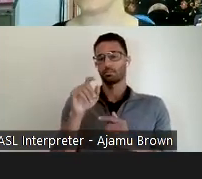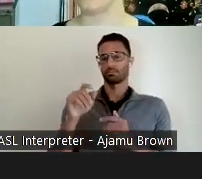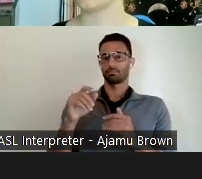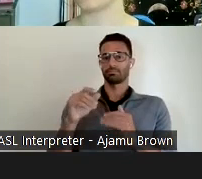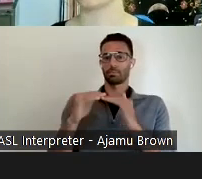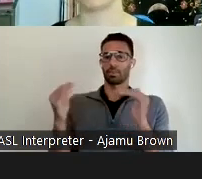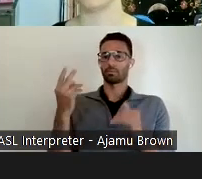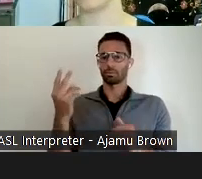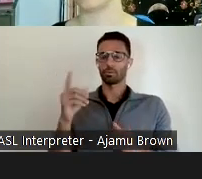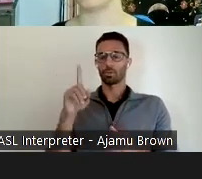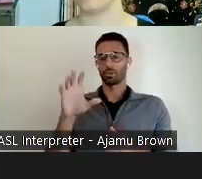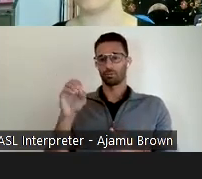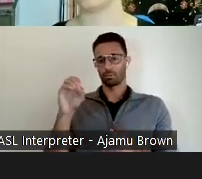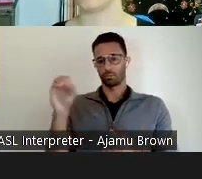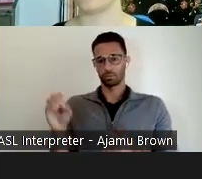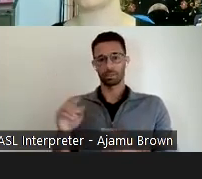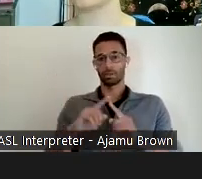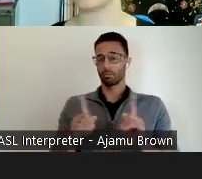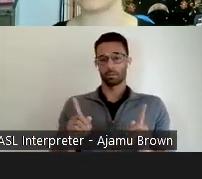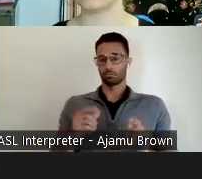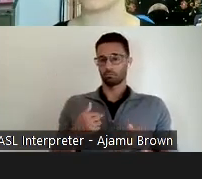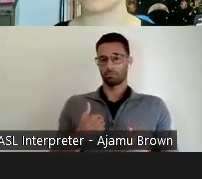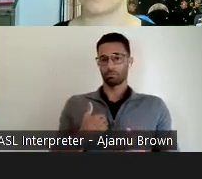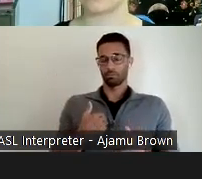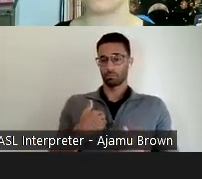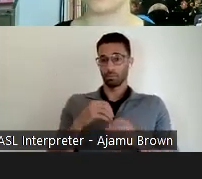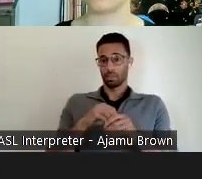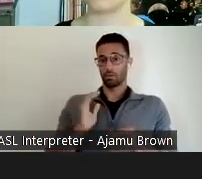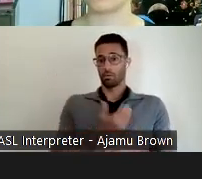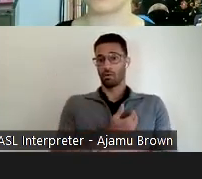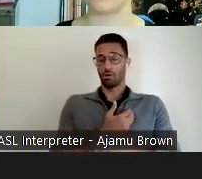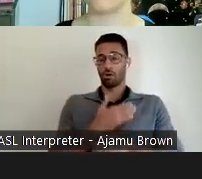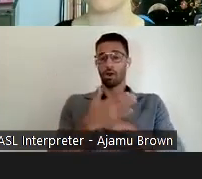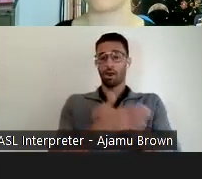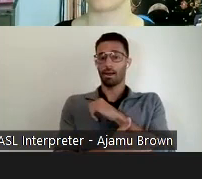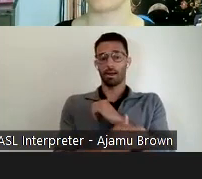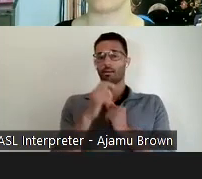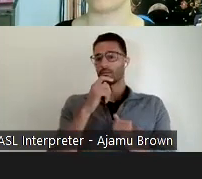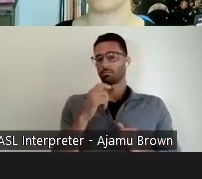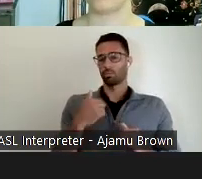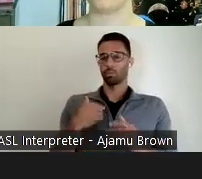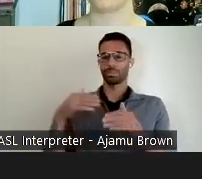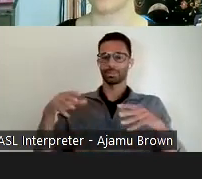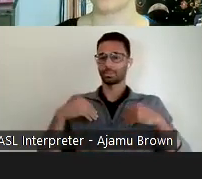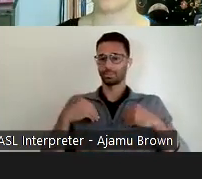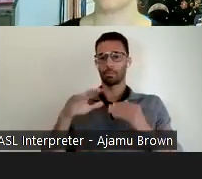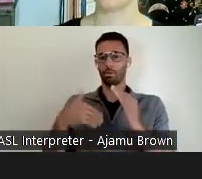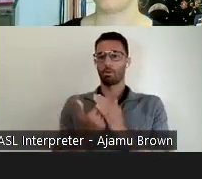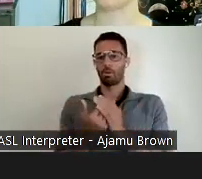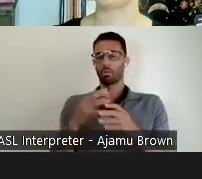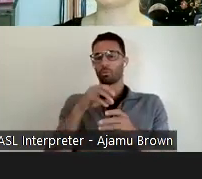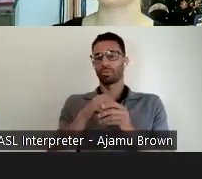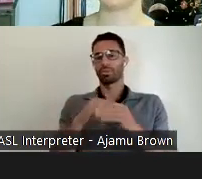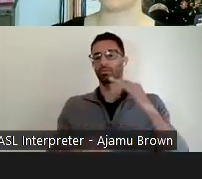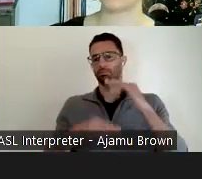had to turn anyone away who was at least within that 200% federal poverty limit. They